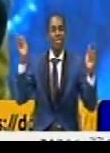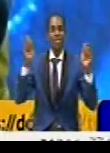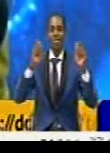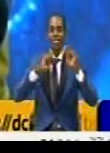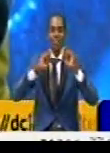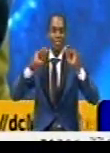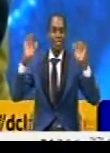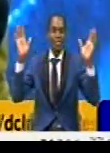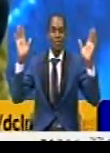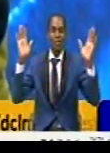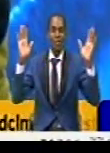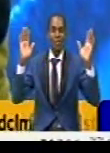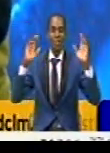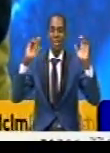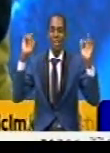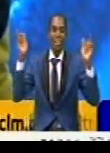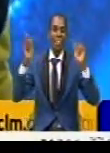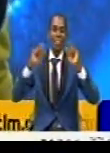Lord.